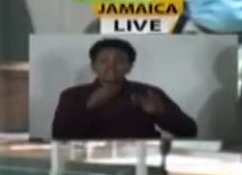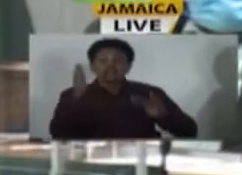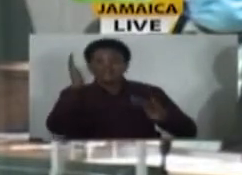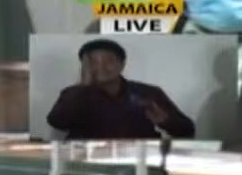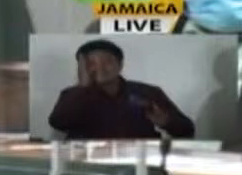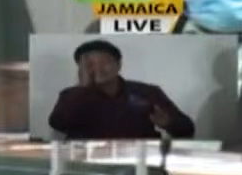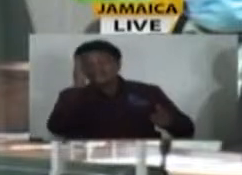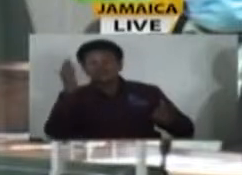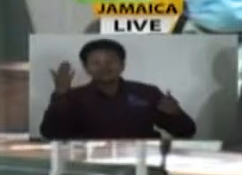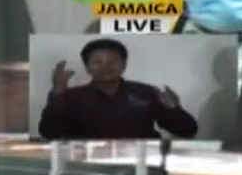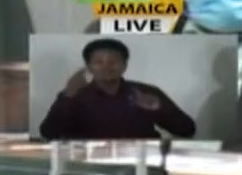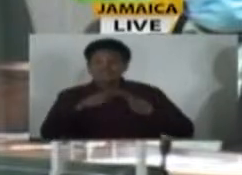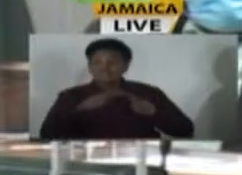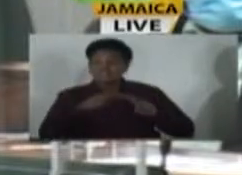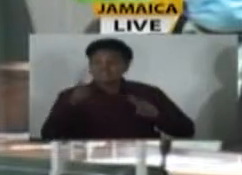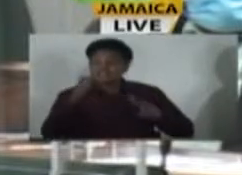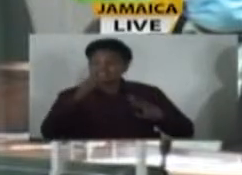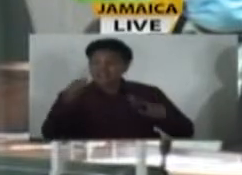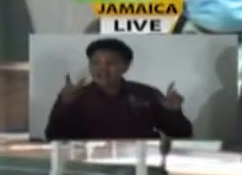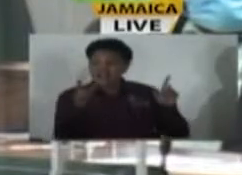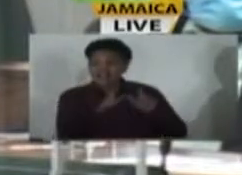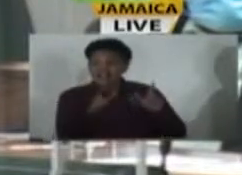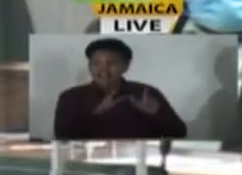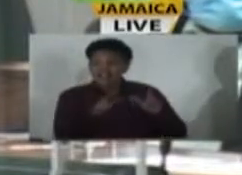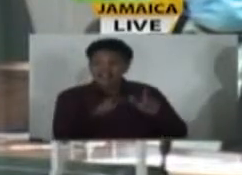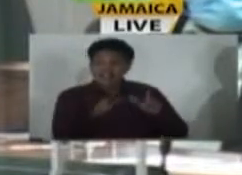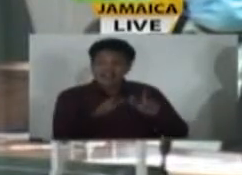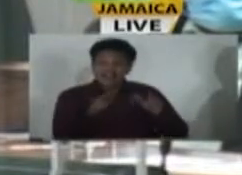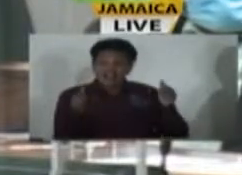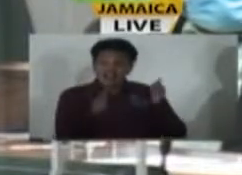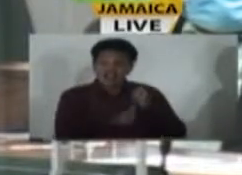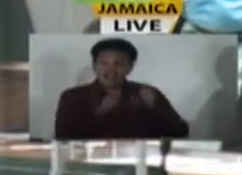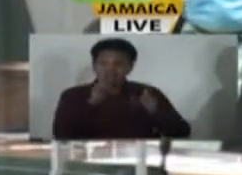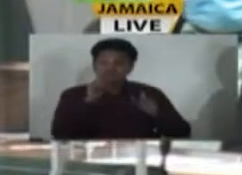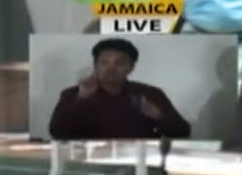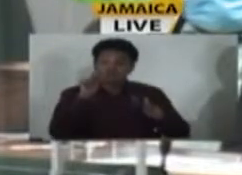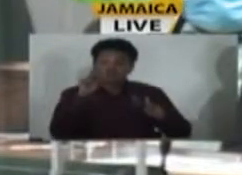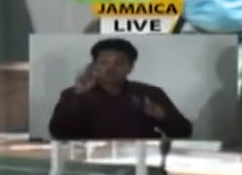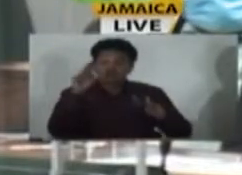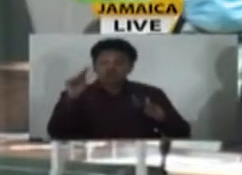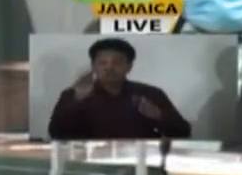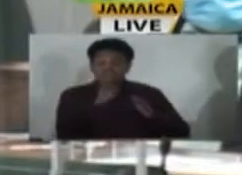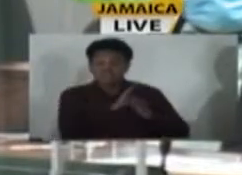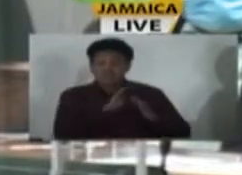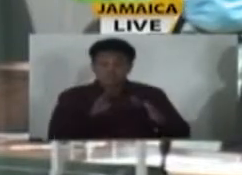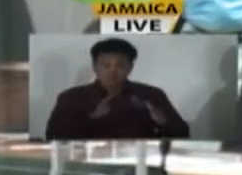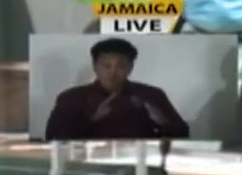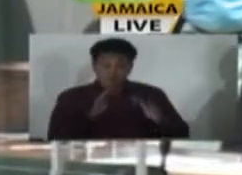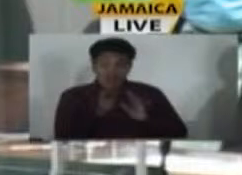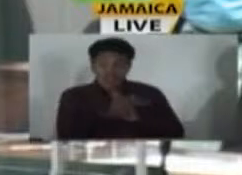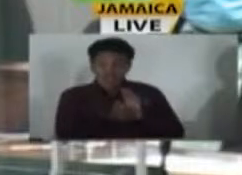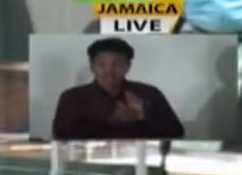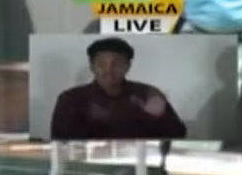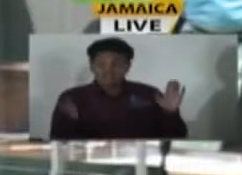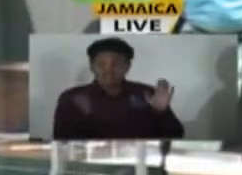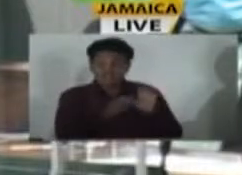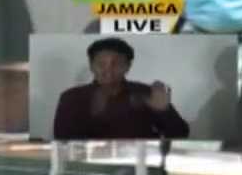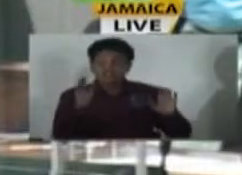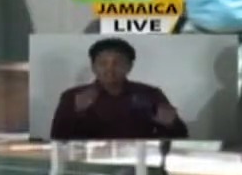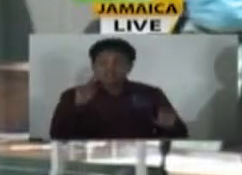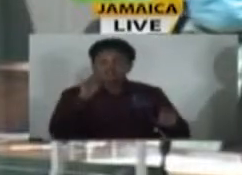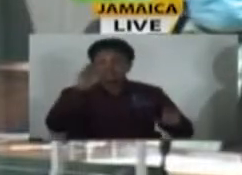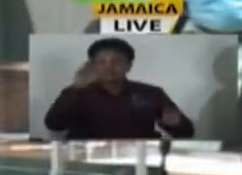resort cottage that is not licensed under the Tourist Board Act, certified by the